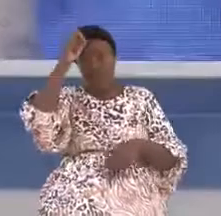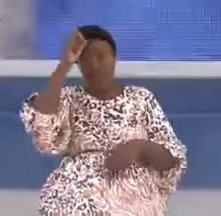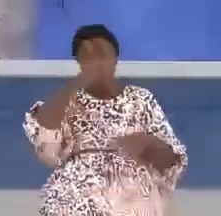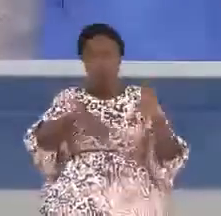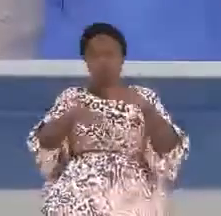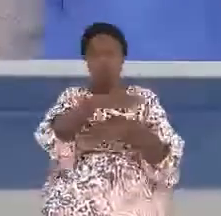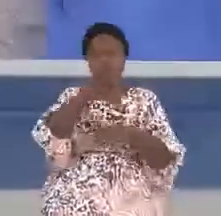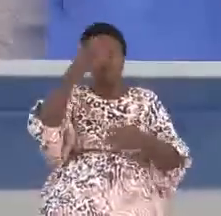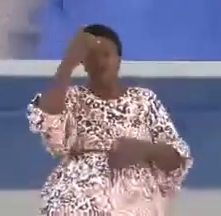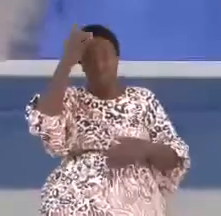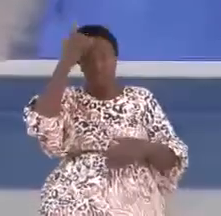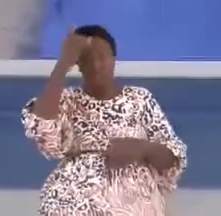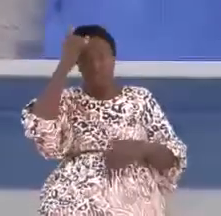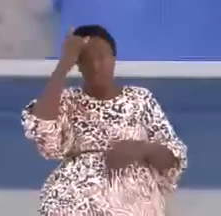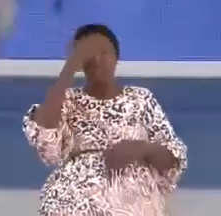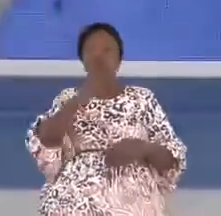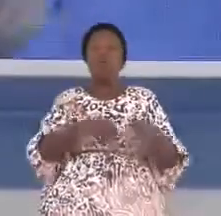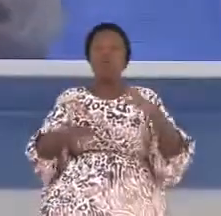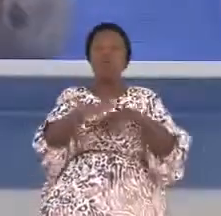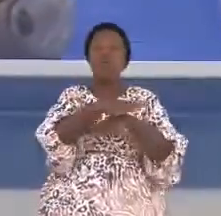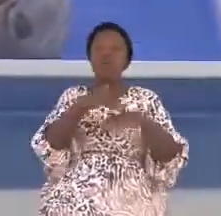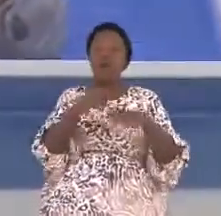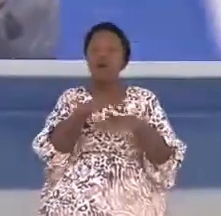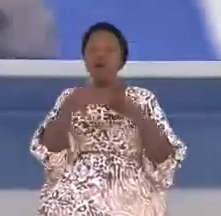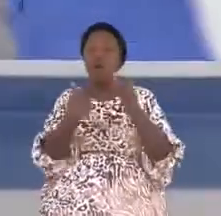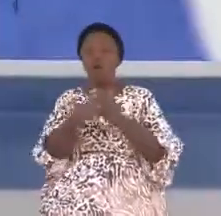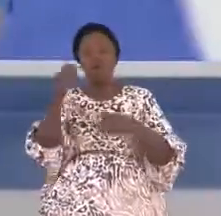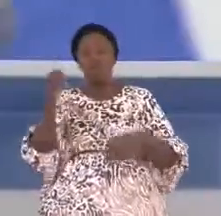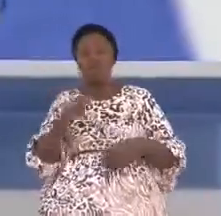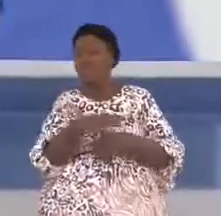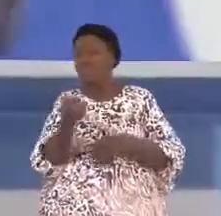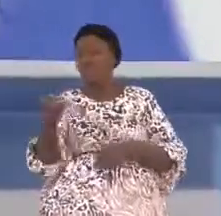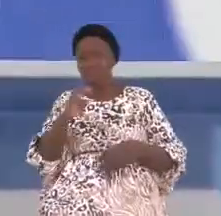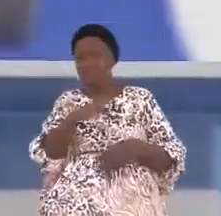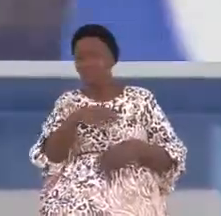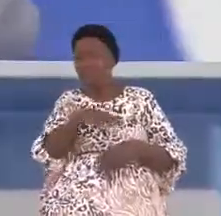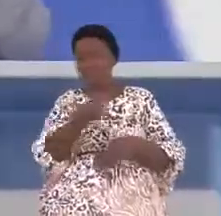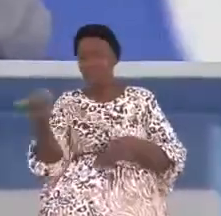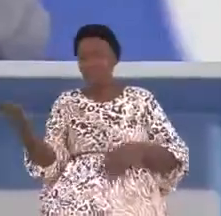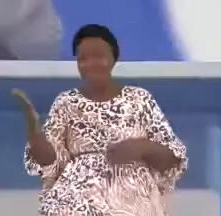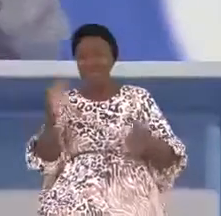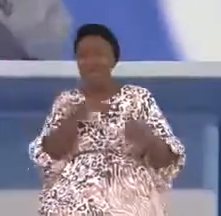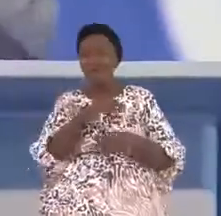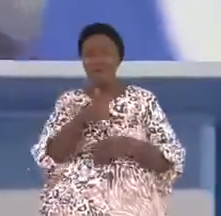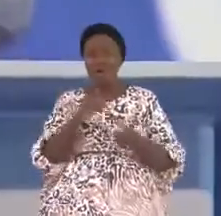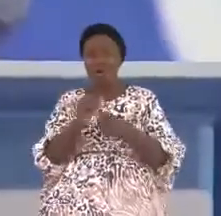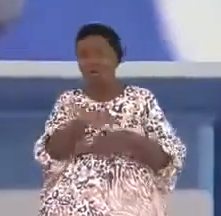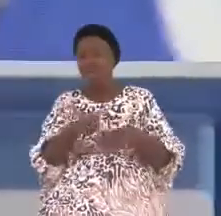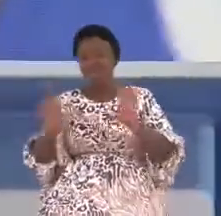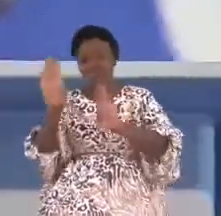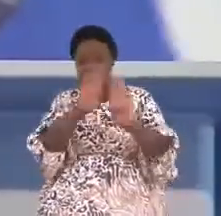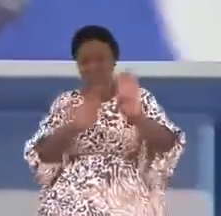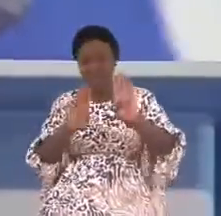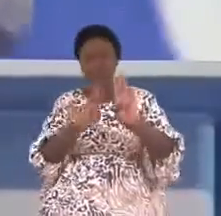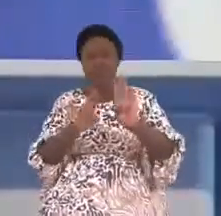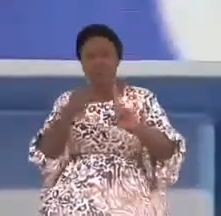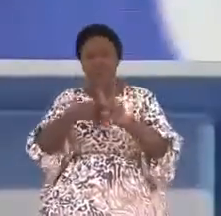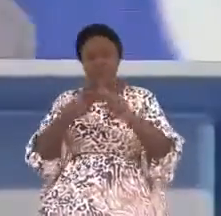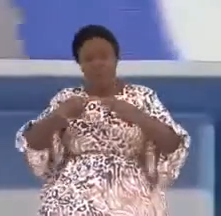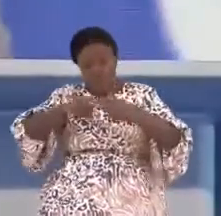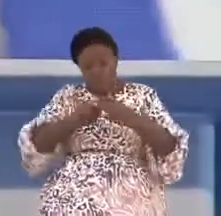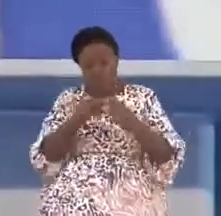sickness over sin yes authority over any trouble or the source of that